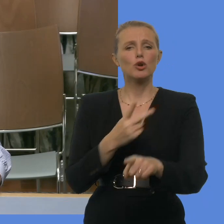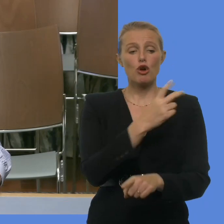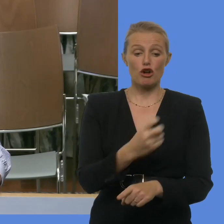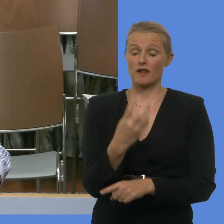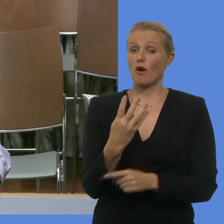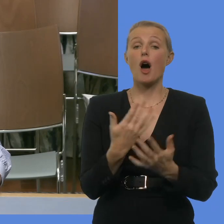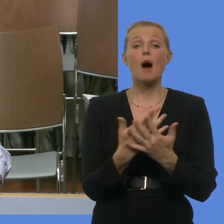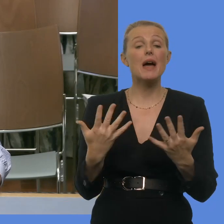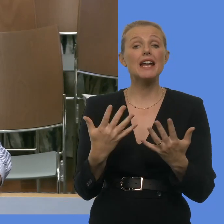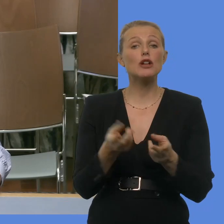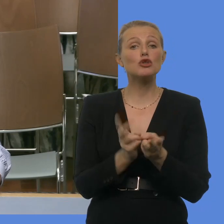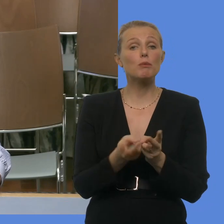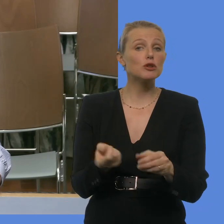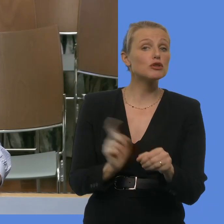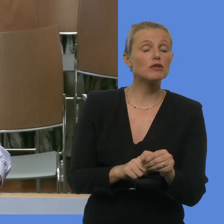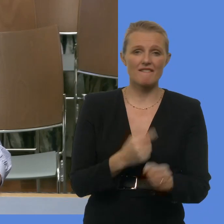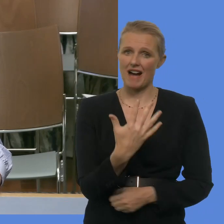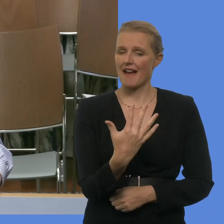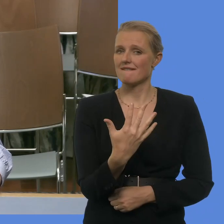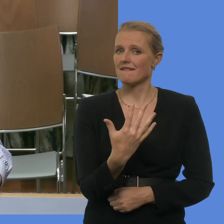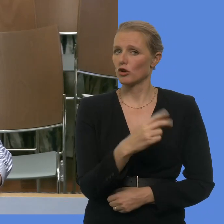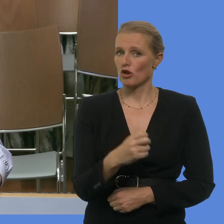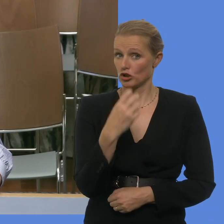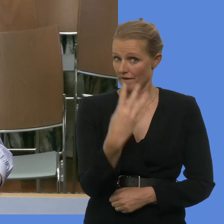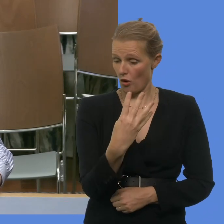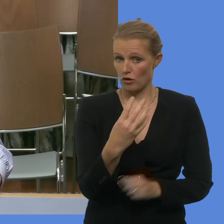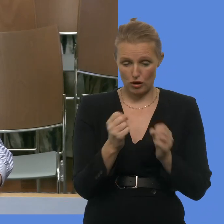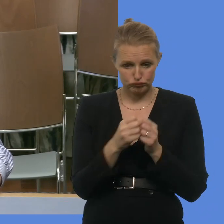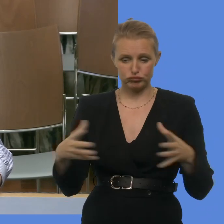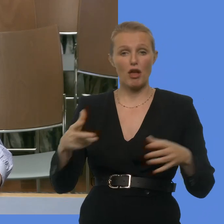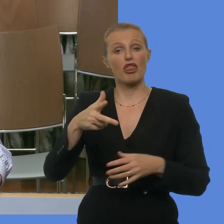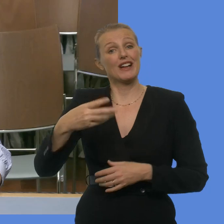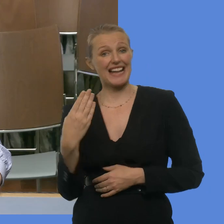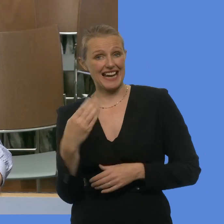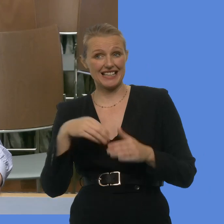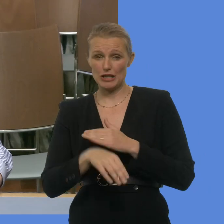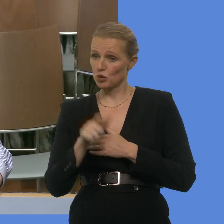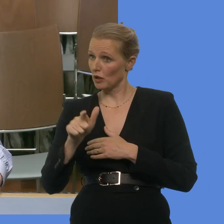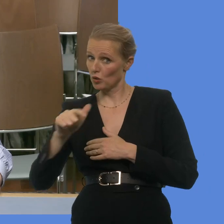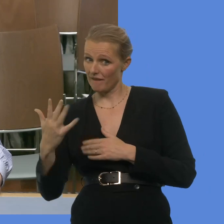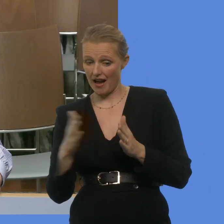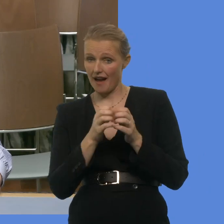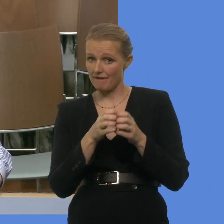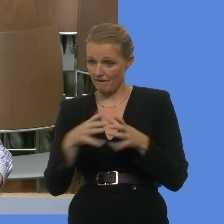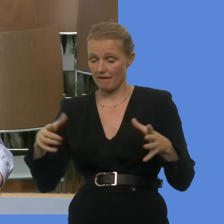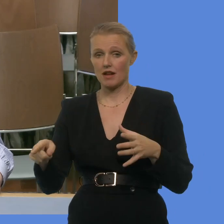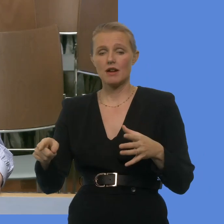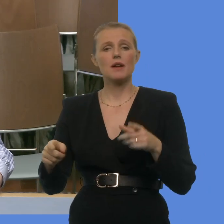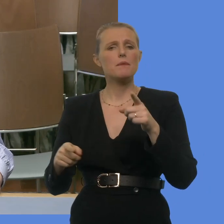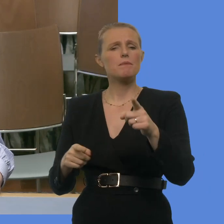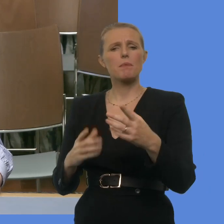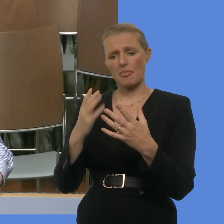5 qualified interpreters in Northern Ireland, and this has increased to 39 in 2025. So in education,